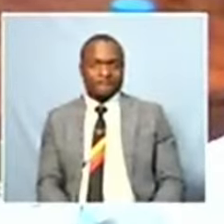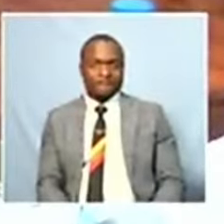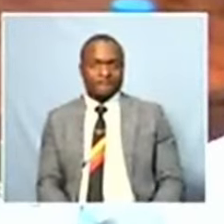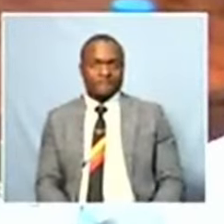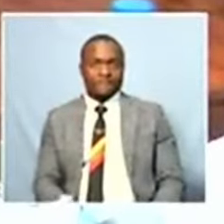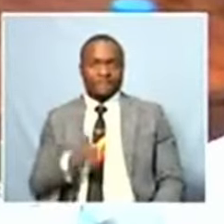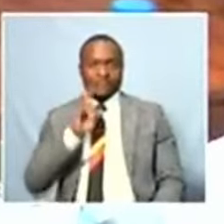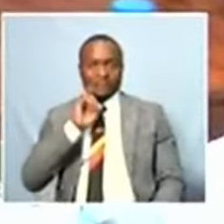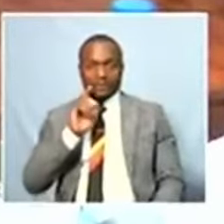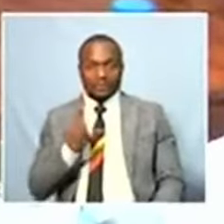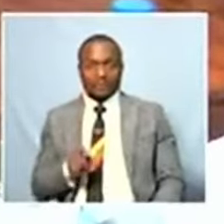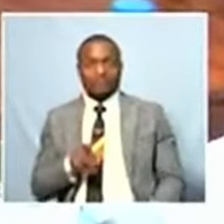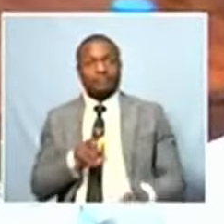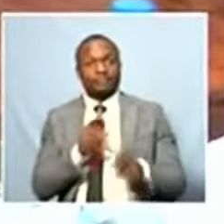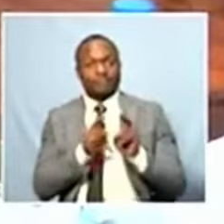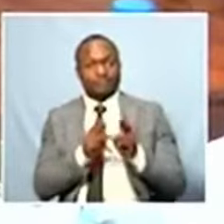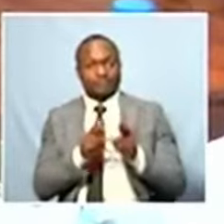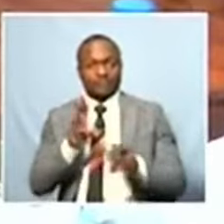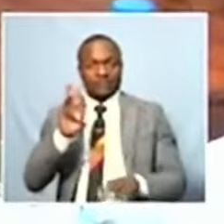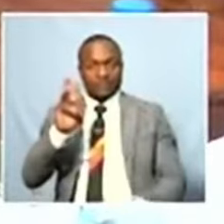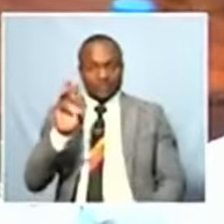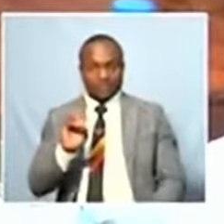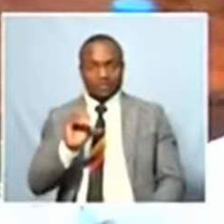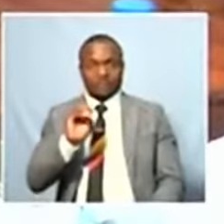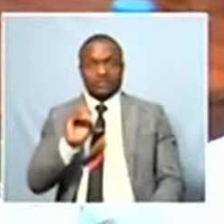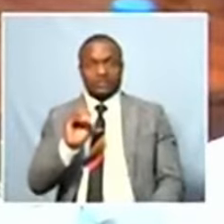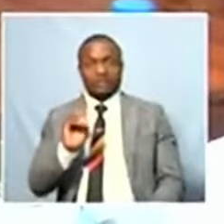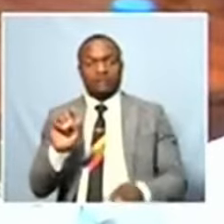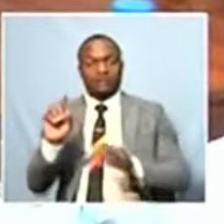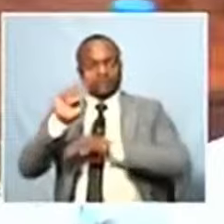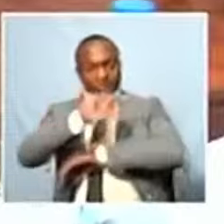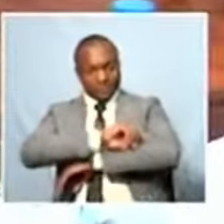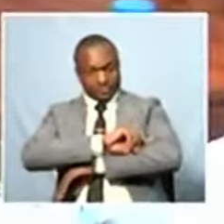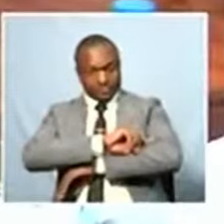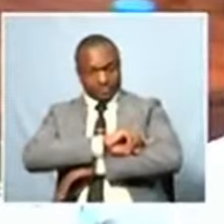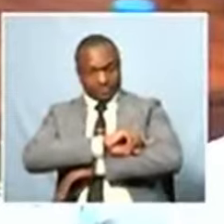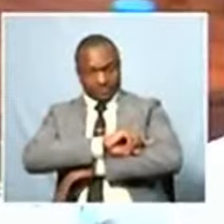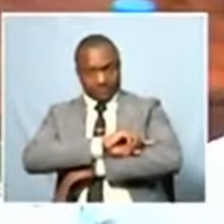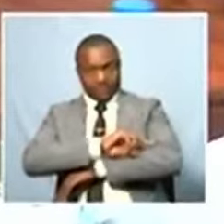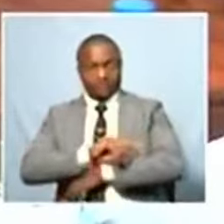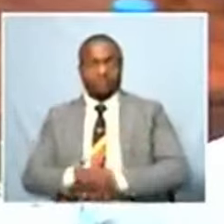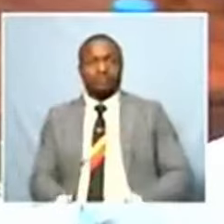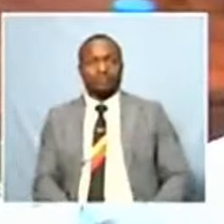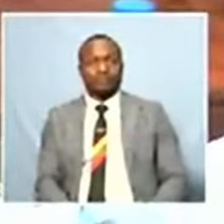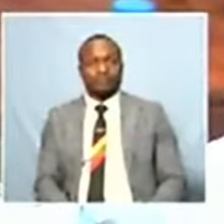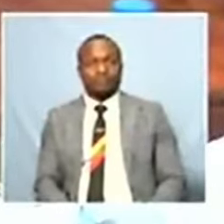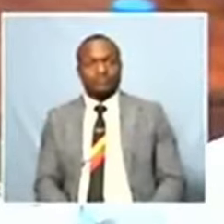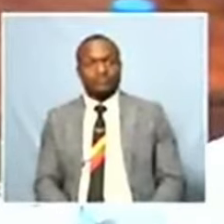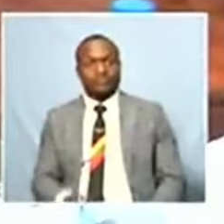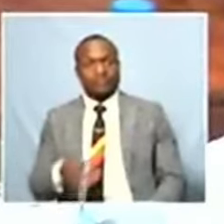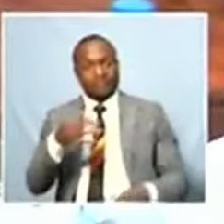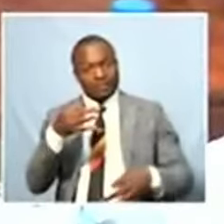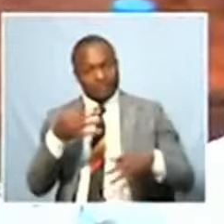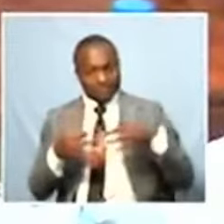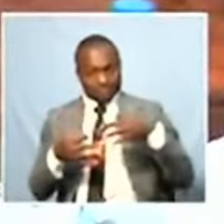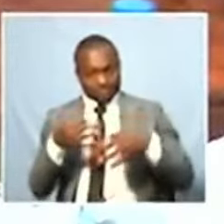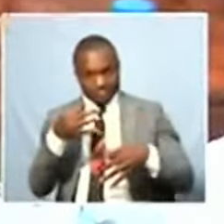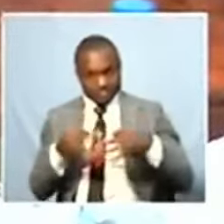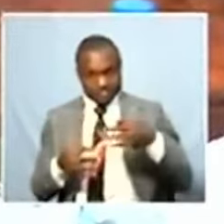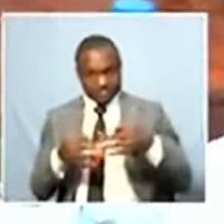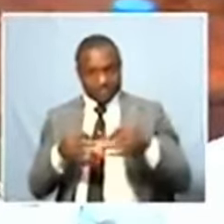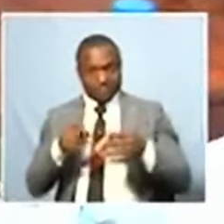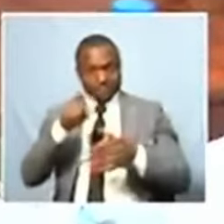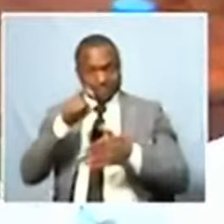supposed to respond within 60 days. You're aware of that, where it says if a